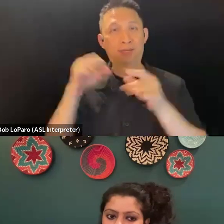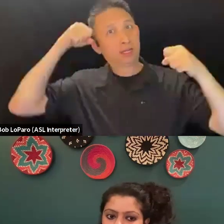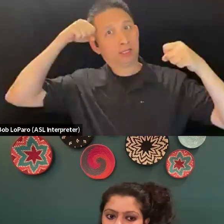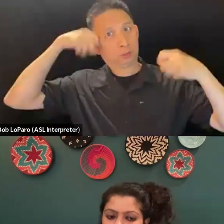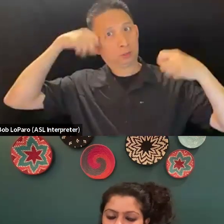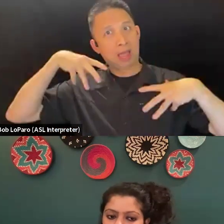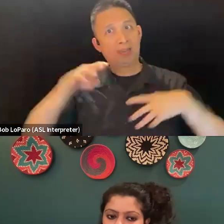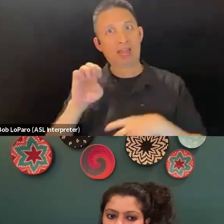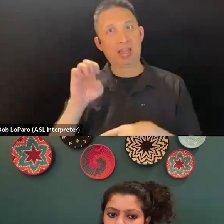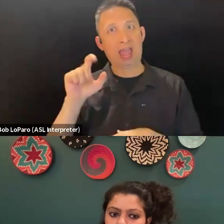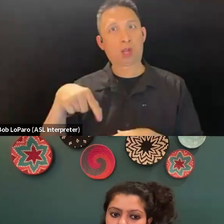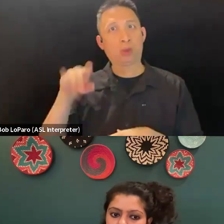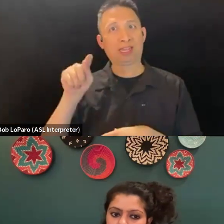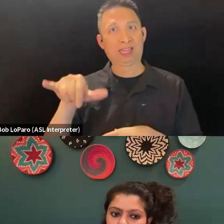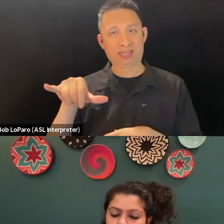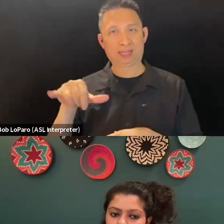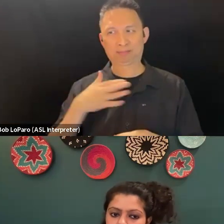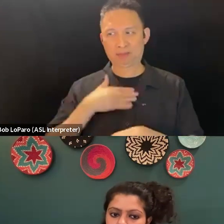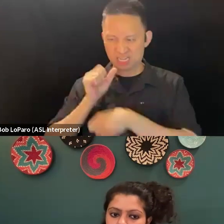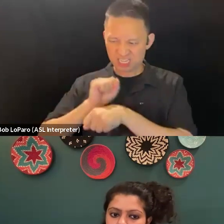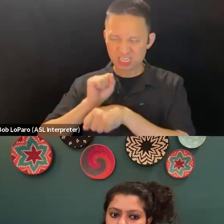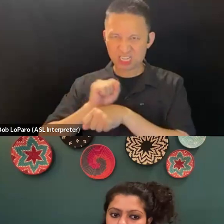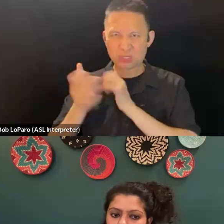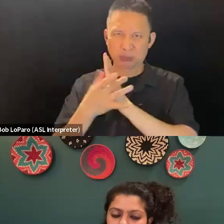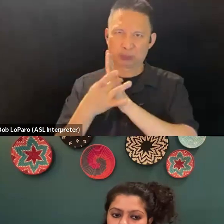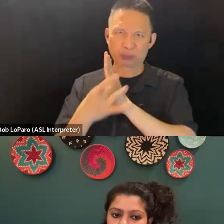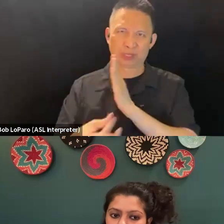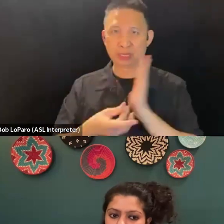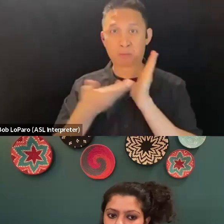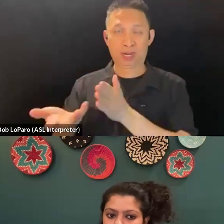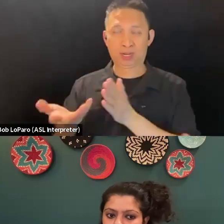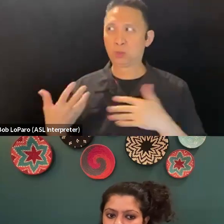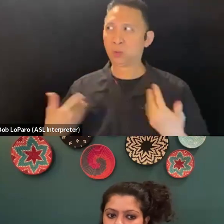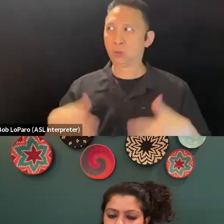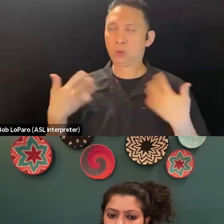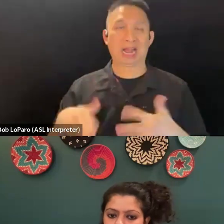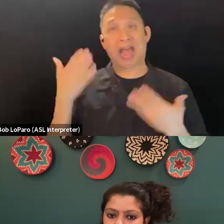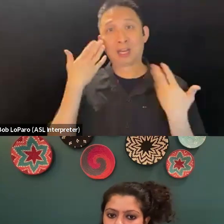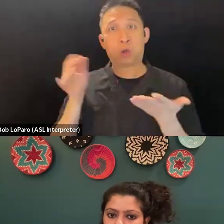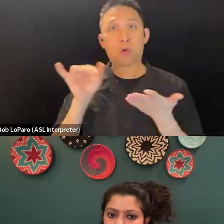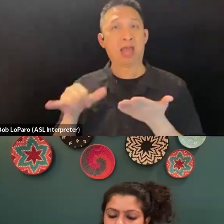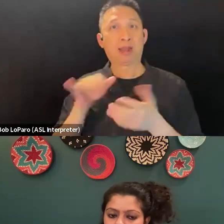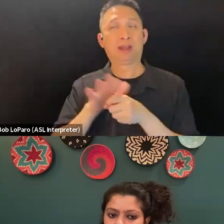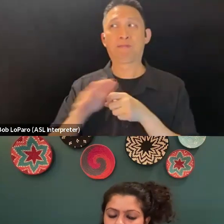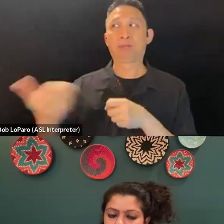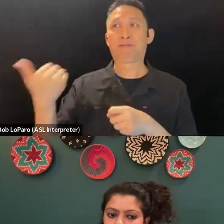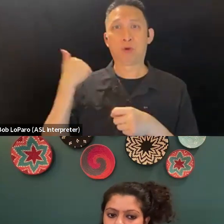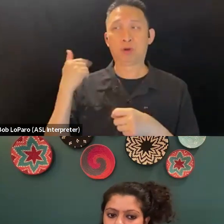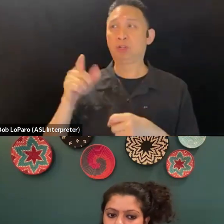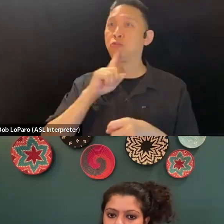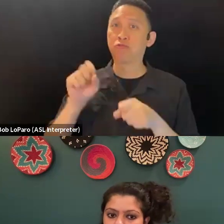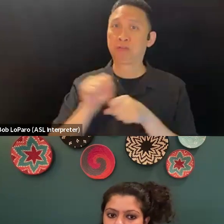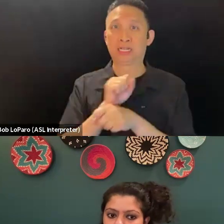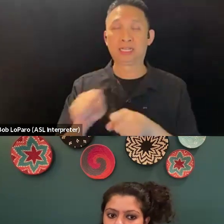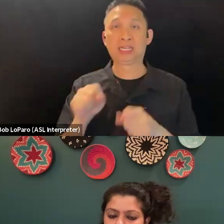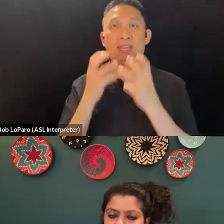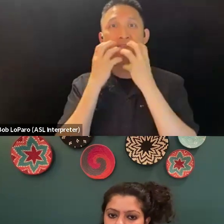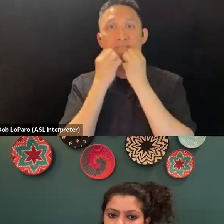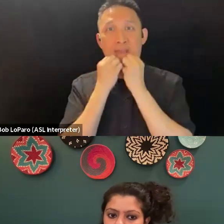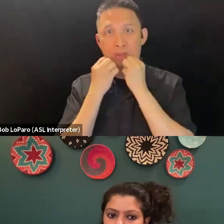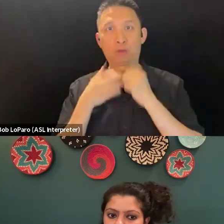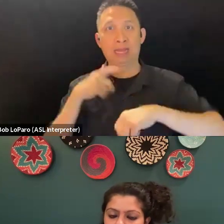do that, because it may seem like it's just this thing that exists and you'll figure it out, but it's actually not. You'll save yourself a